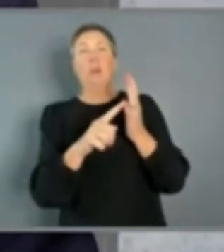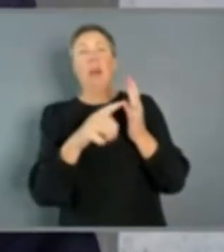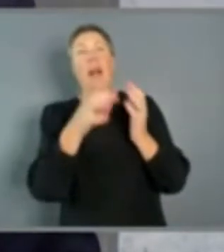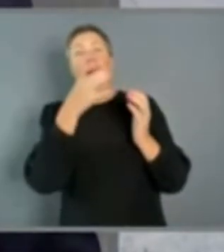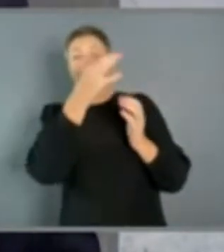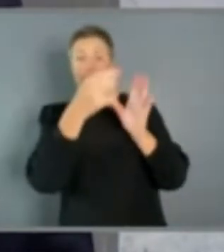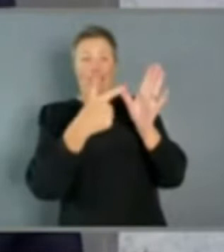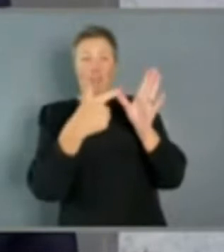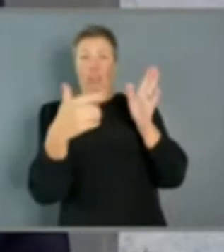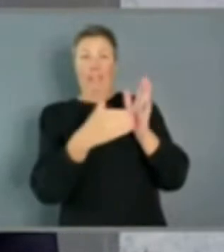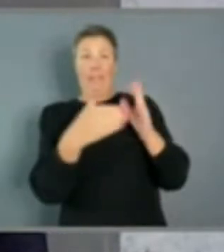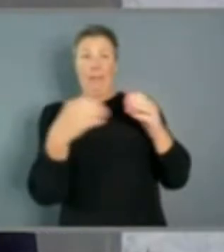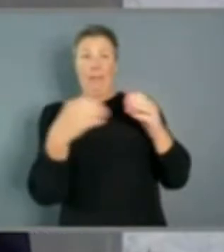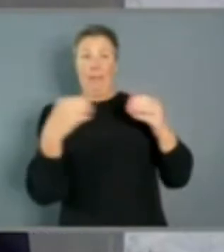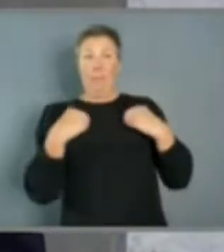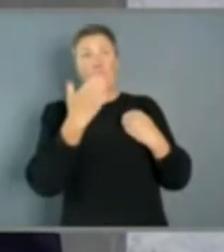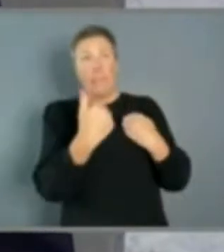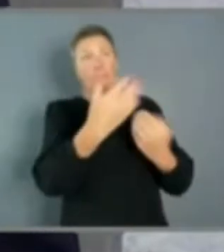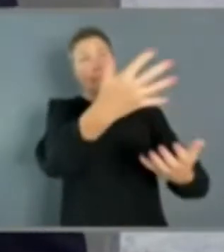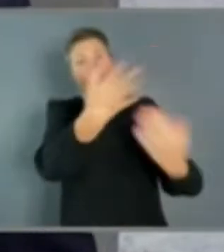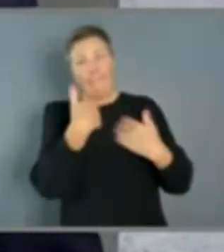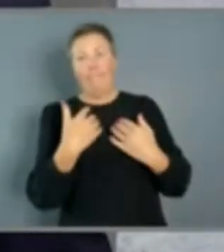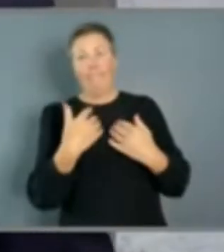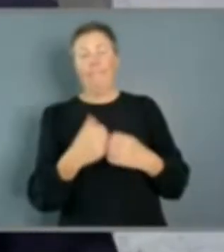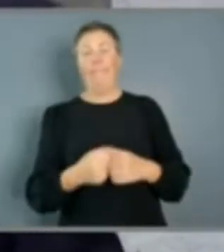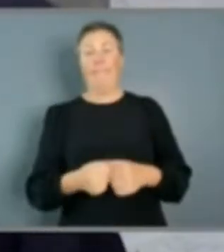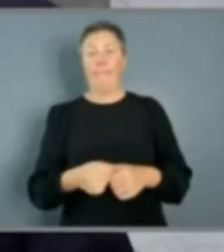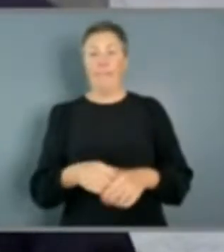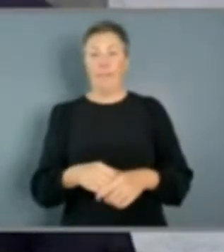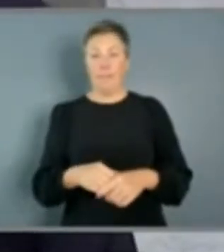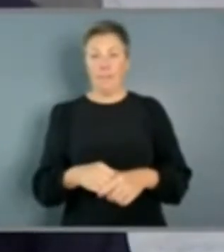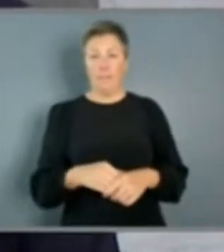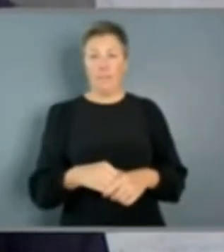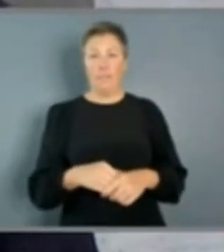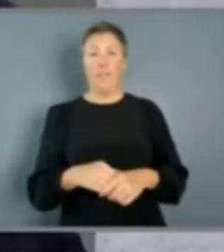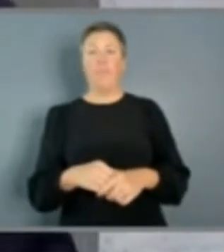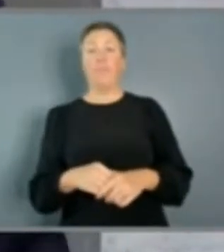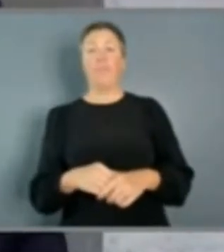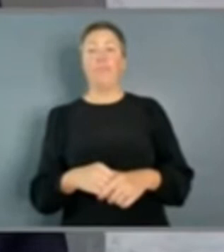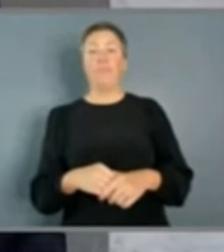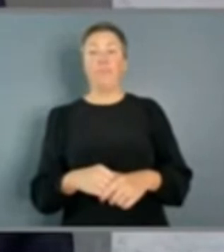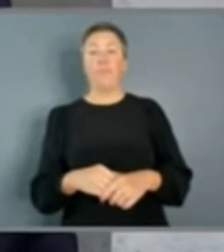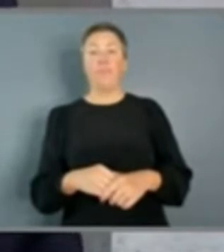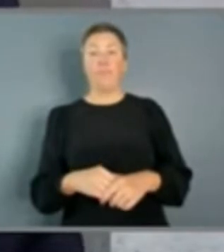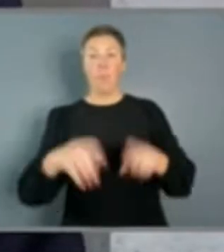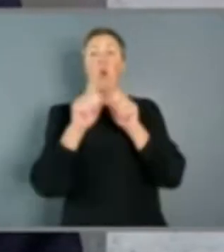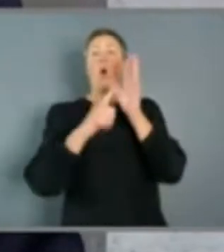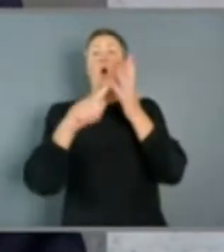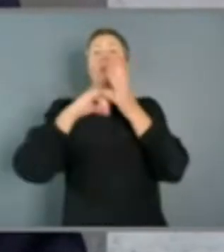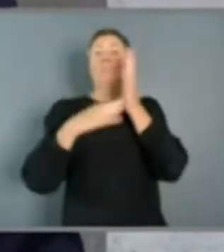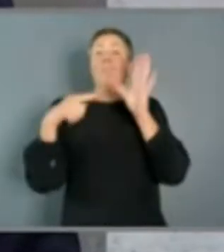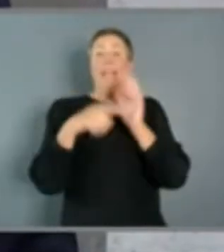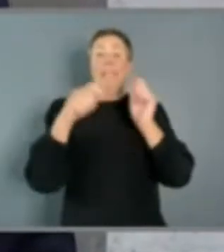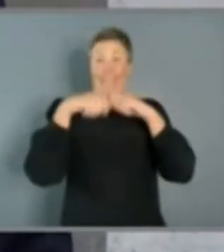soon as possible. With the agreement of PNG government, we are deploying a critical planning AUSMAT team to PNG next week